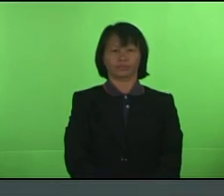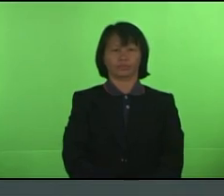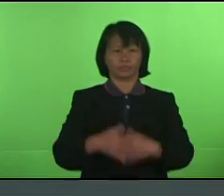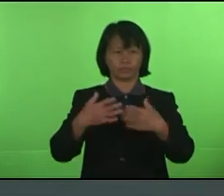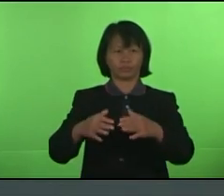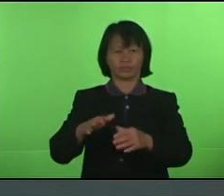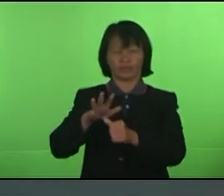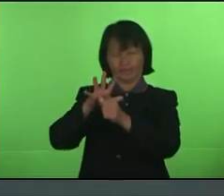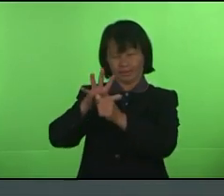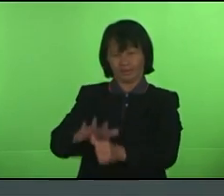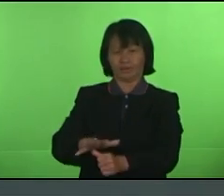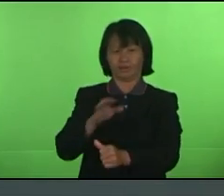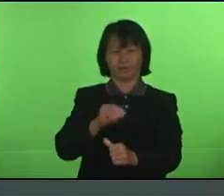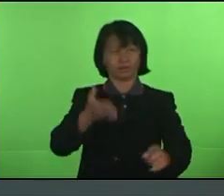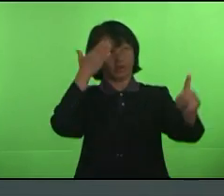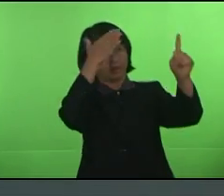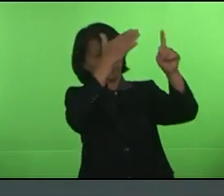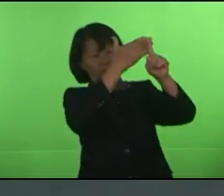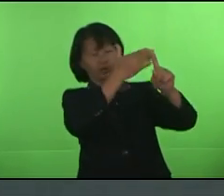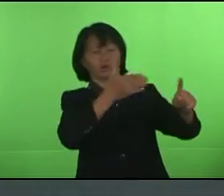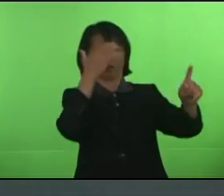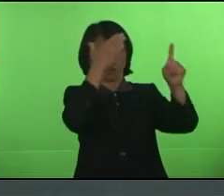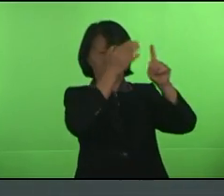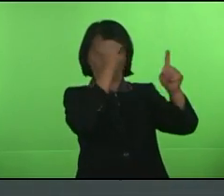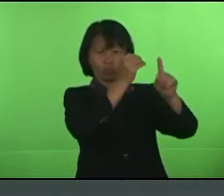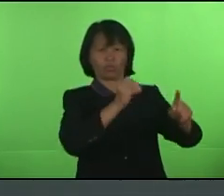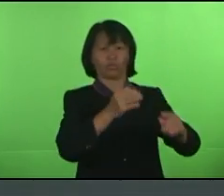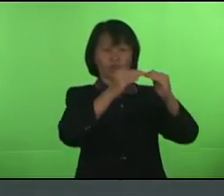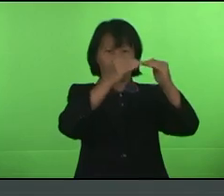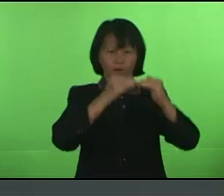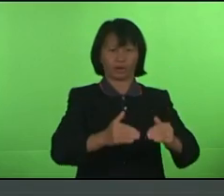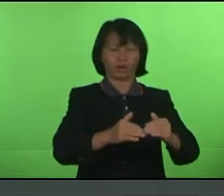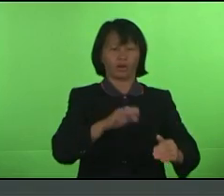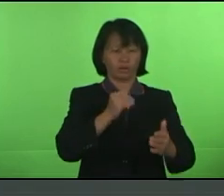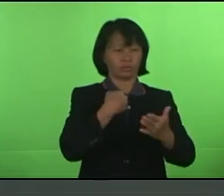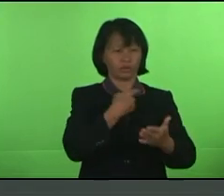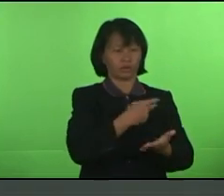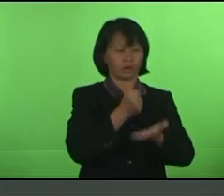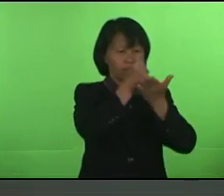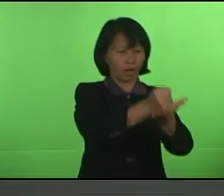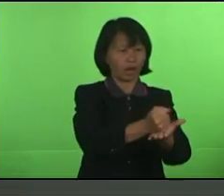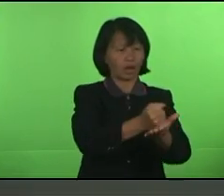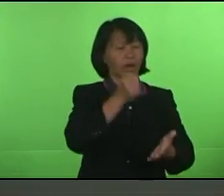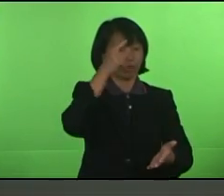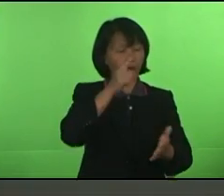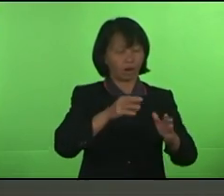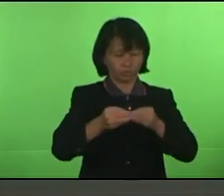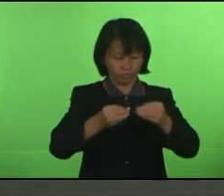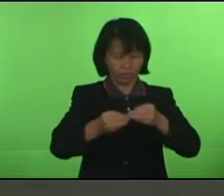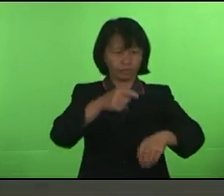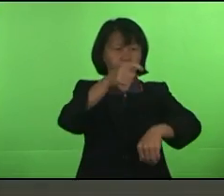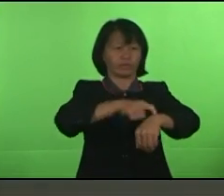stress and setting your goals smartly, we also help you to understand how to manage your